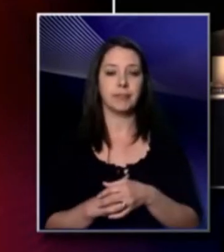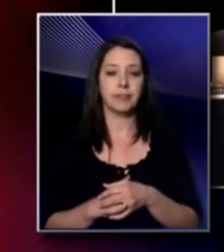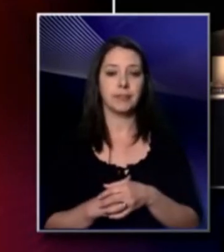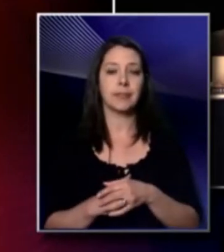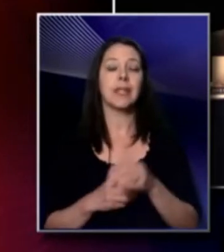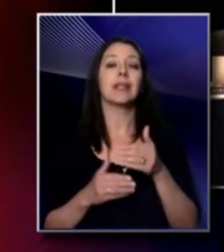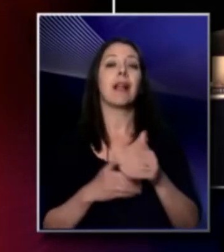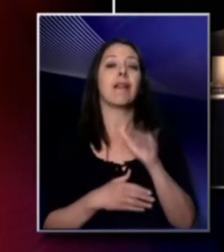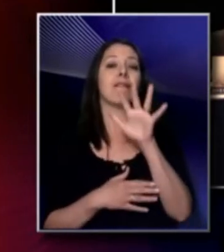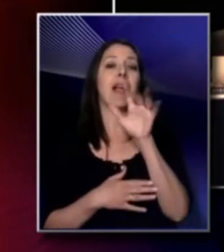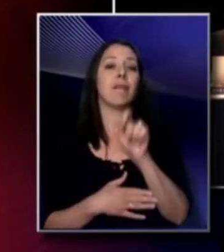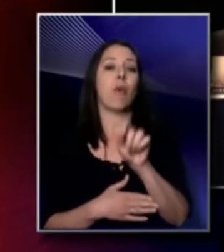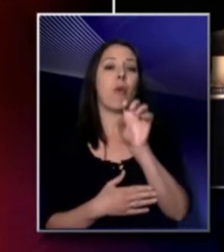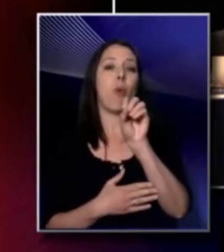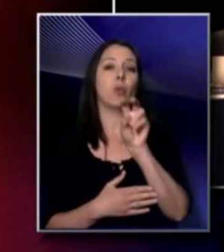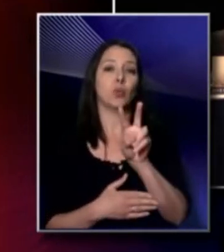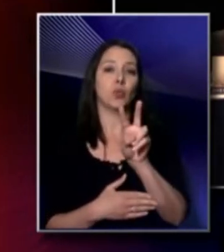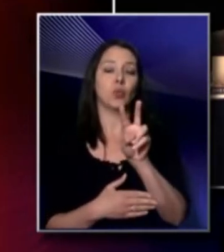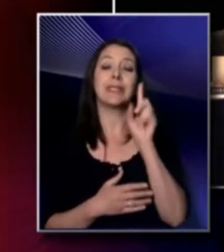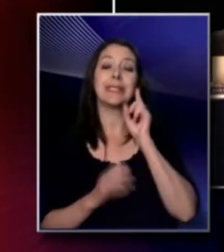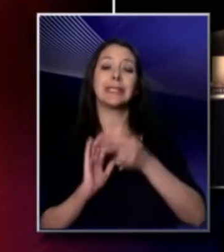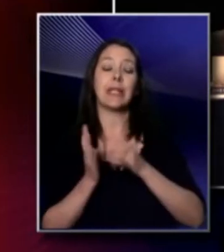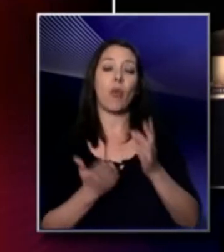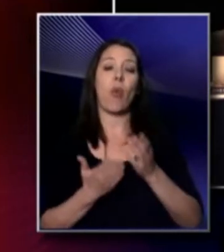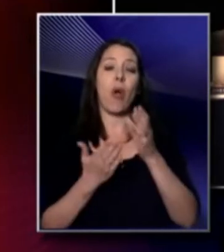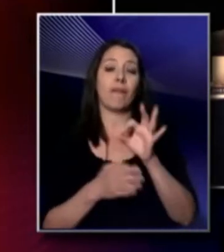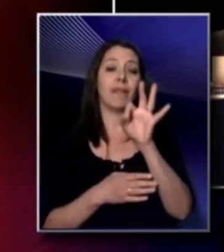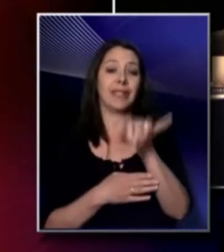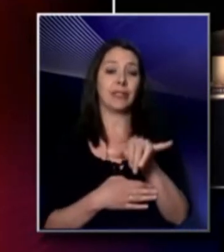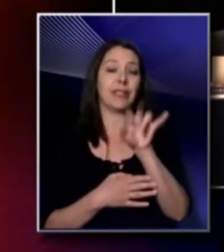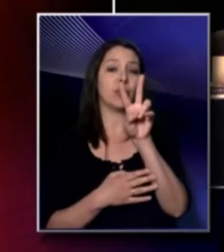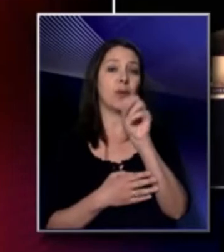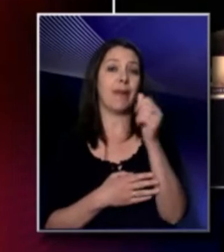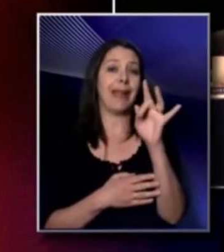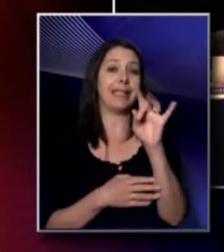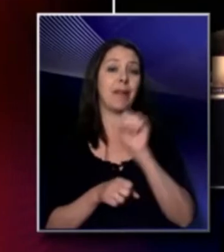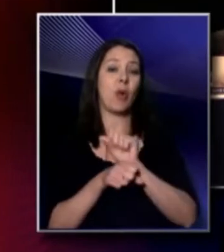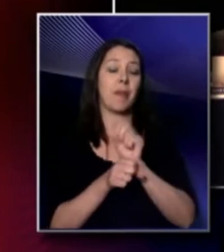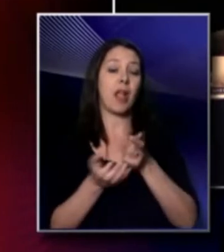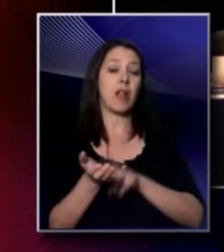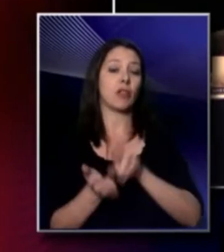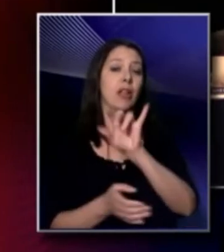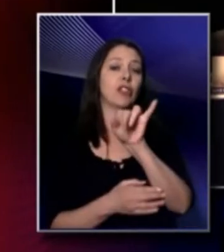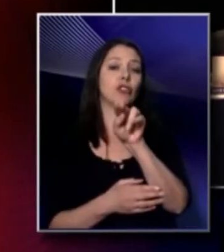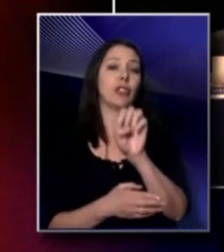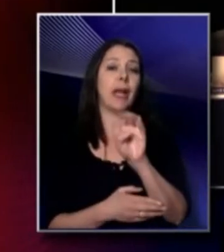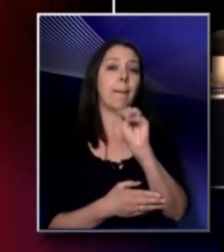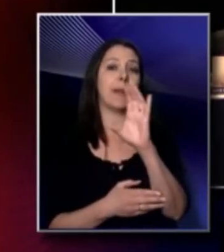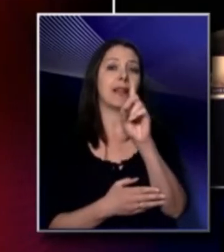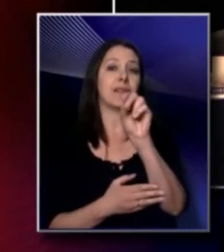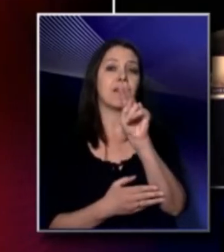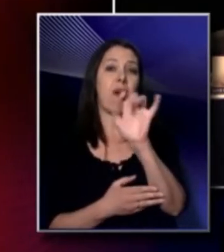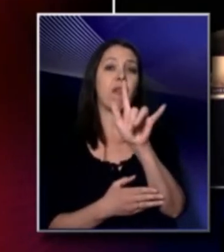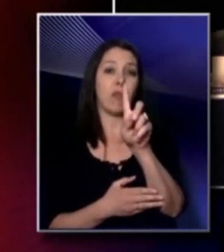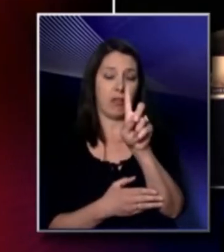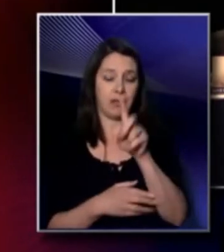Next, 5.02, intent to offer fiscal year 2018 employment contract to Jane Macdonald.